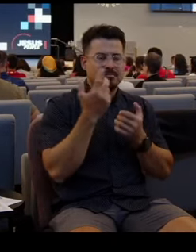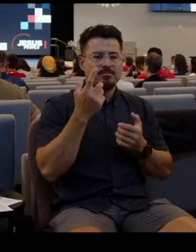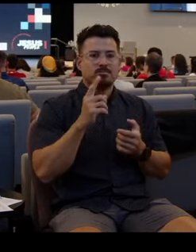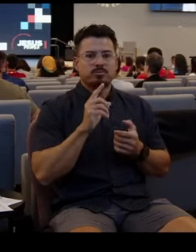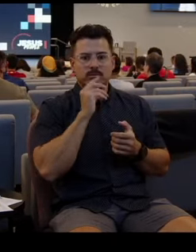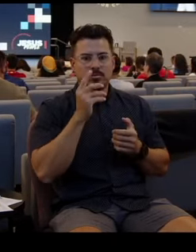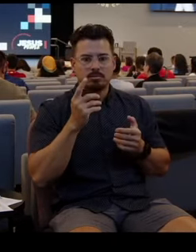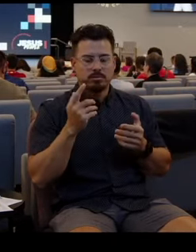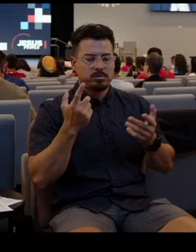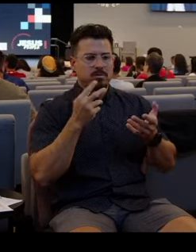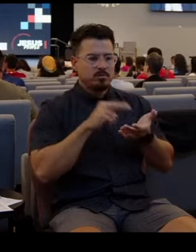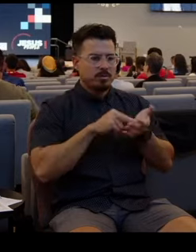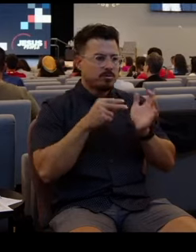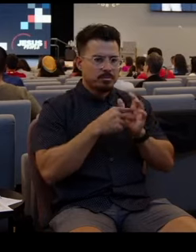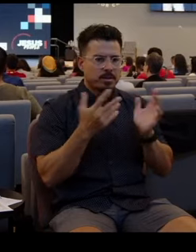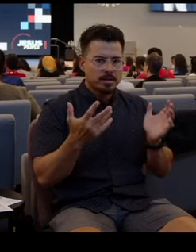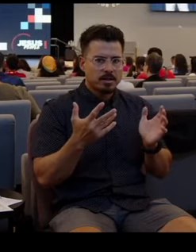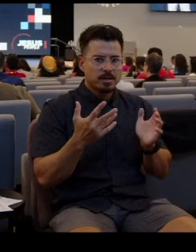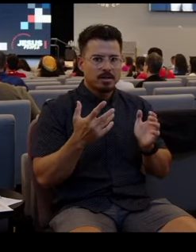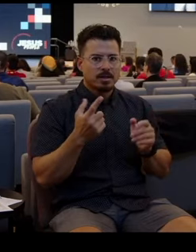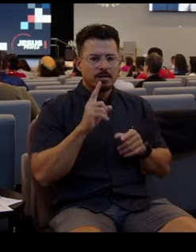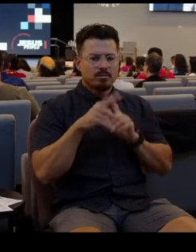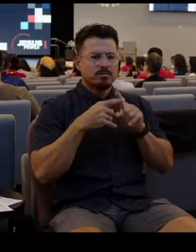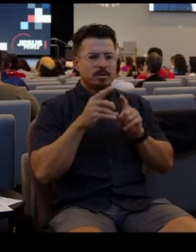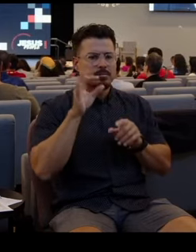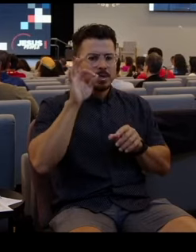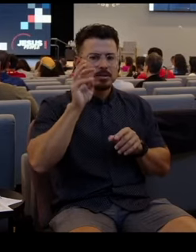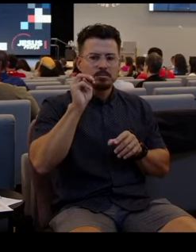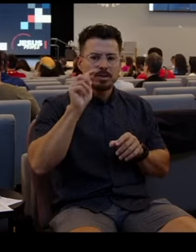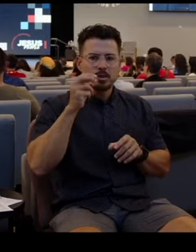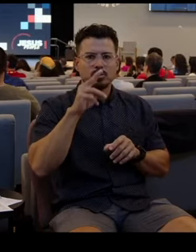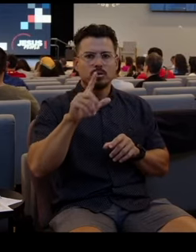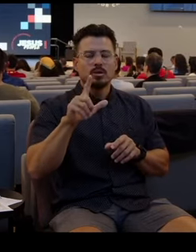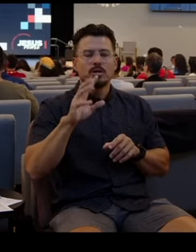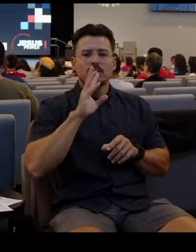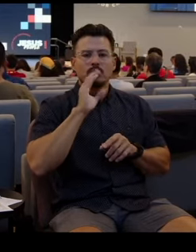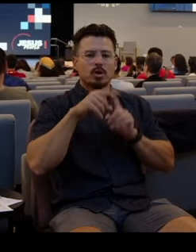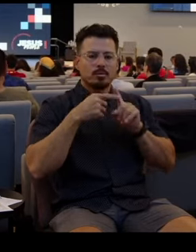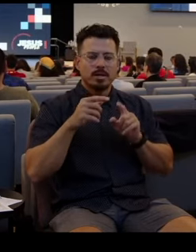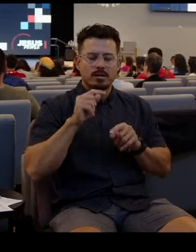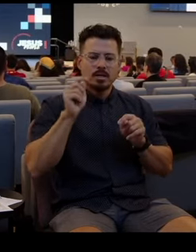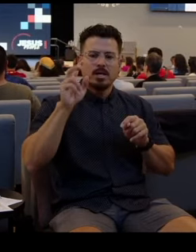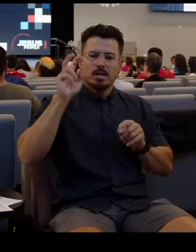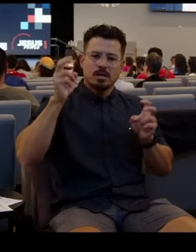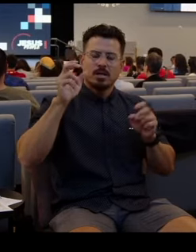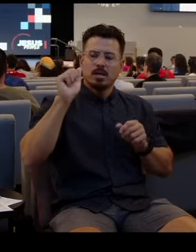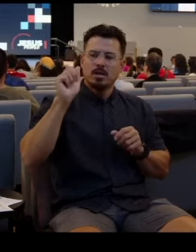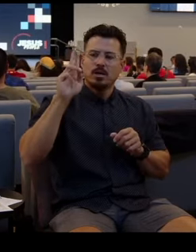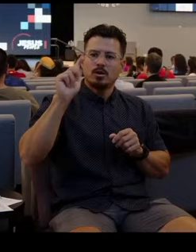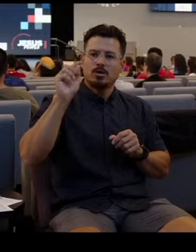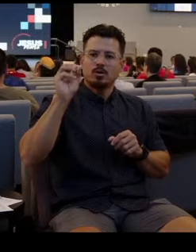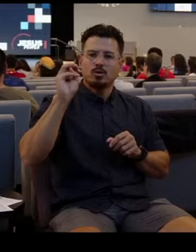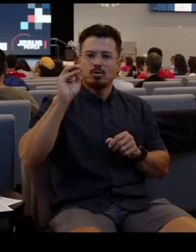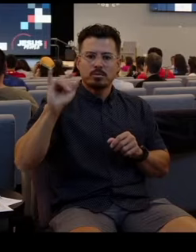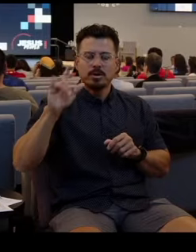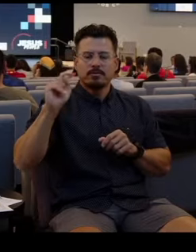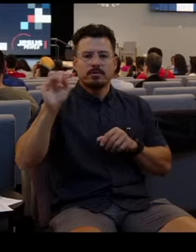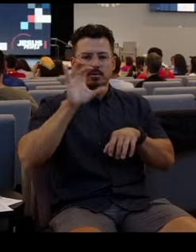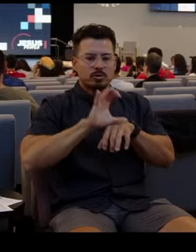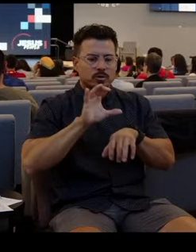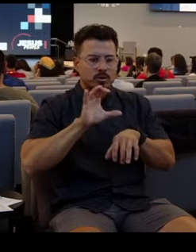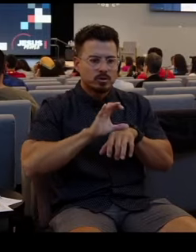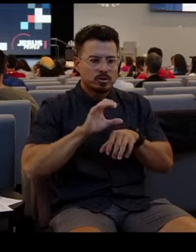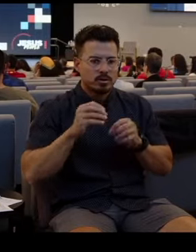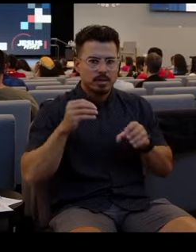Pastor Mitchell was to be talking about the autonomy of the local church within the construct